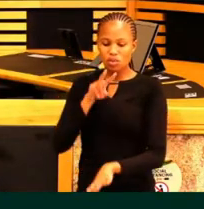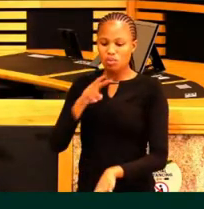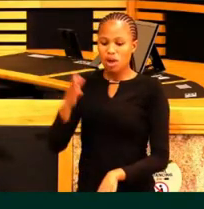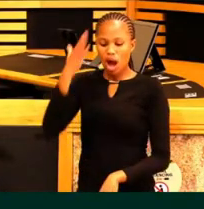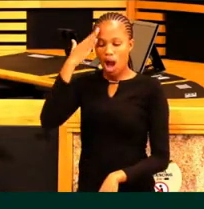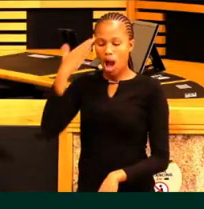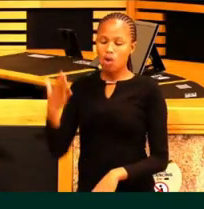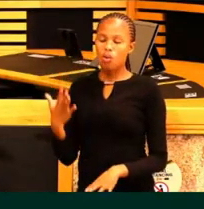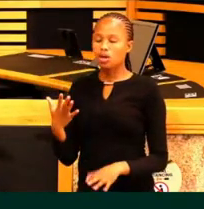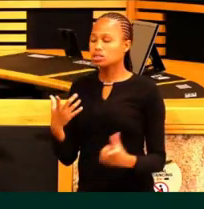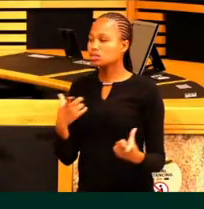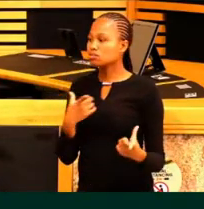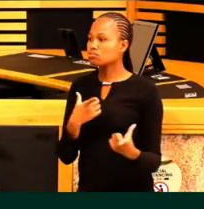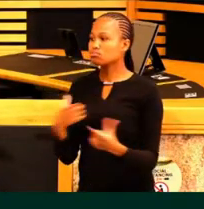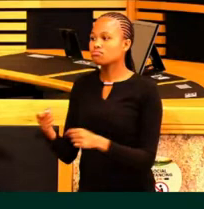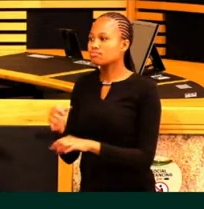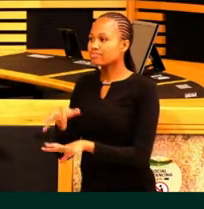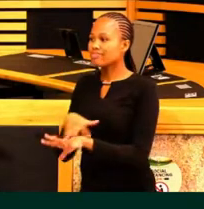foreign